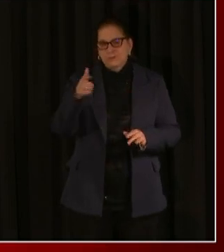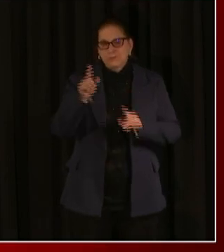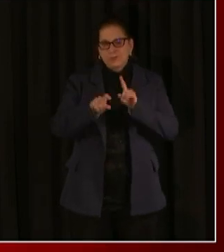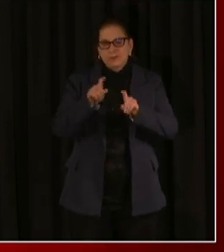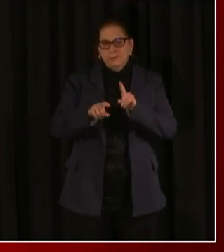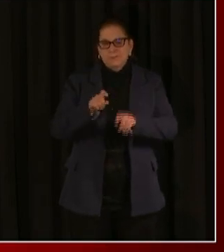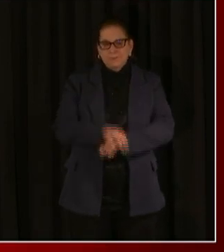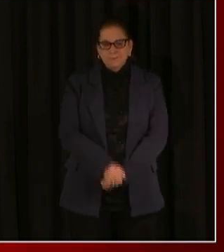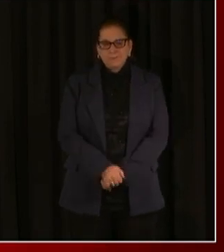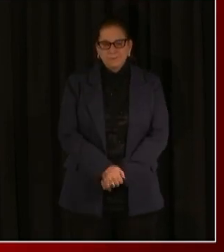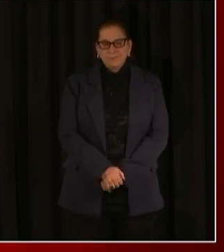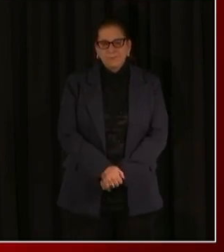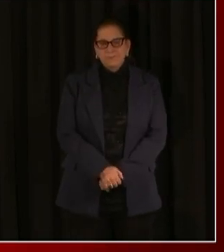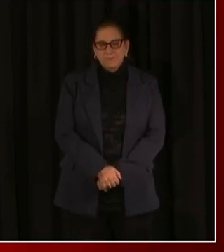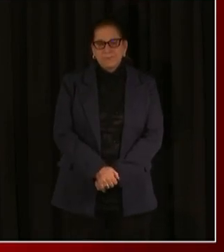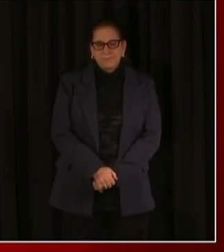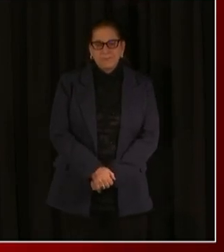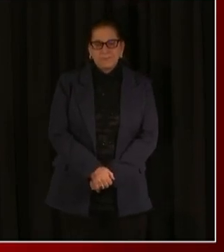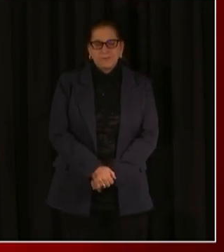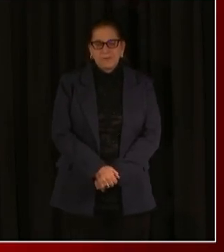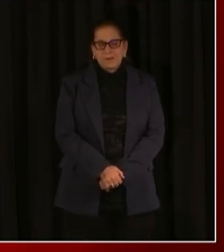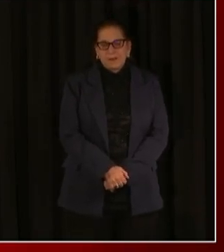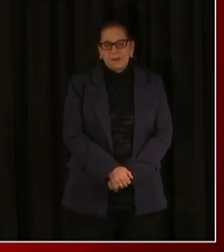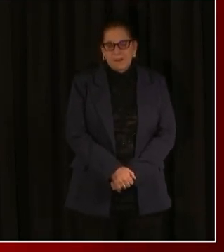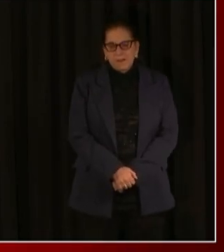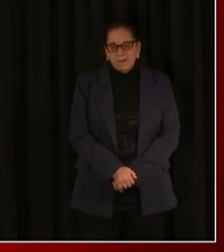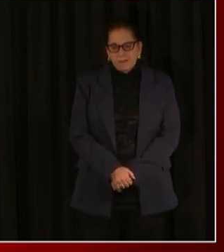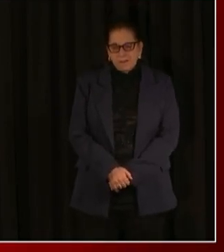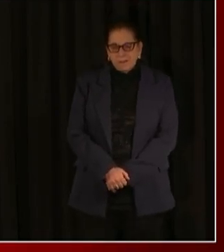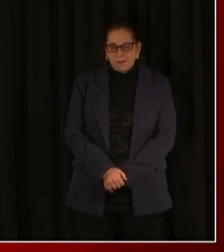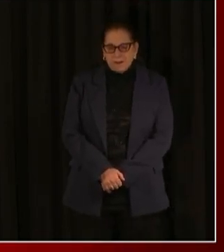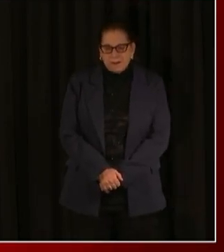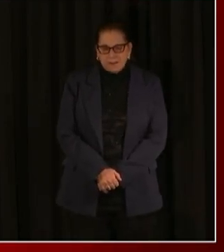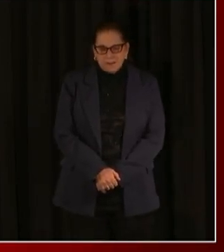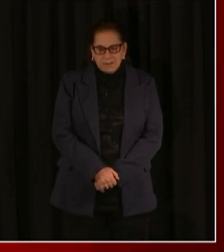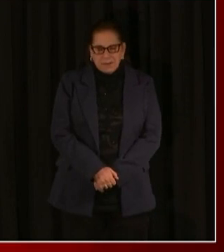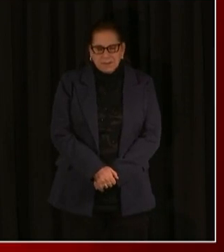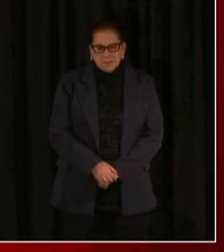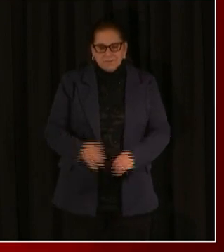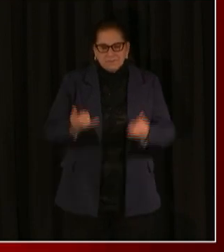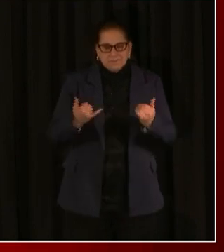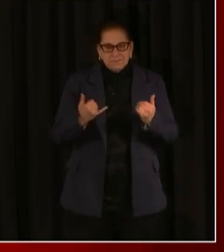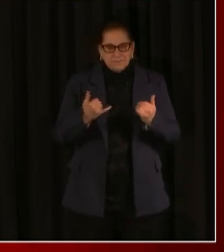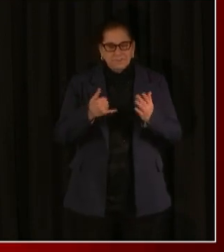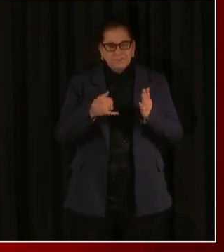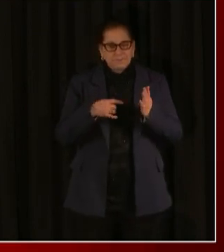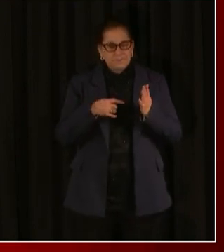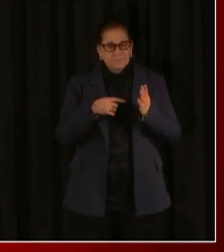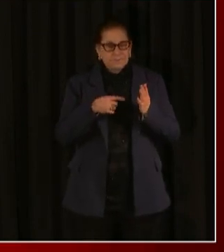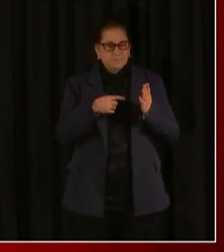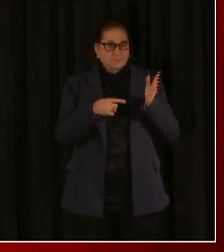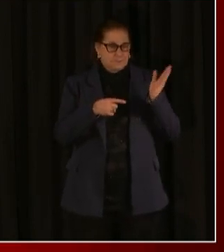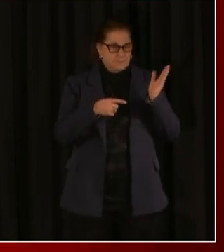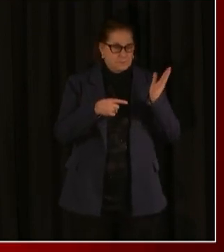wanted to reserve a big chunk of the time on this call for Q&A and questions